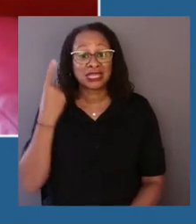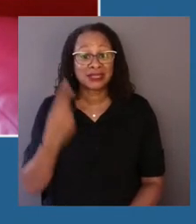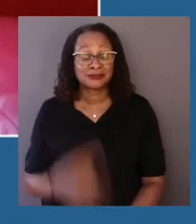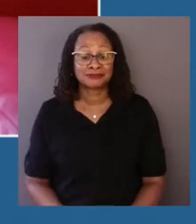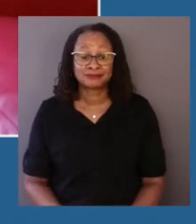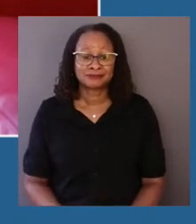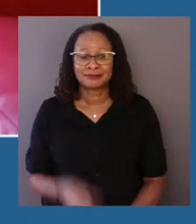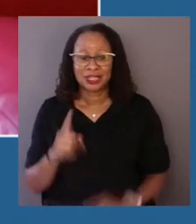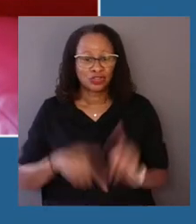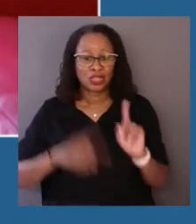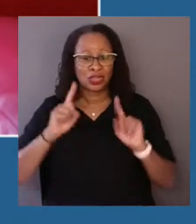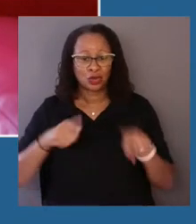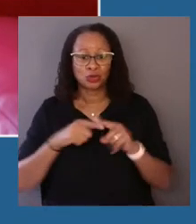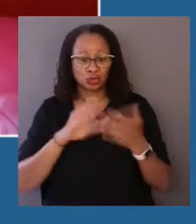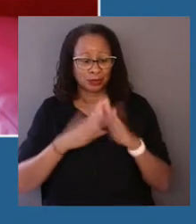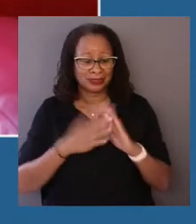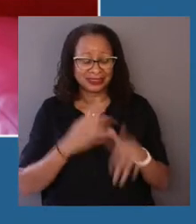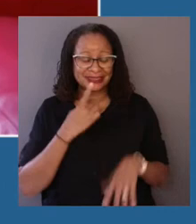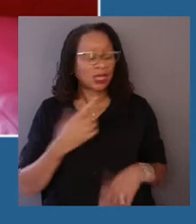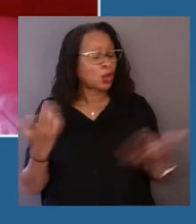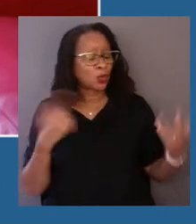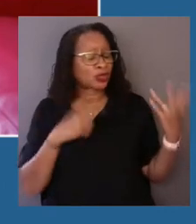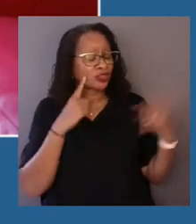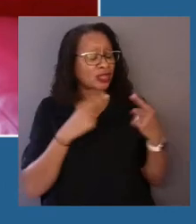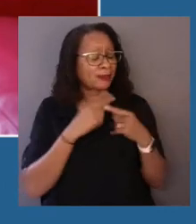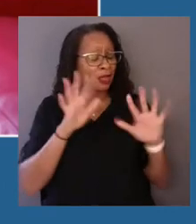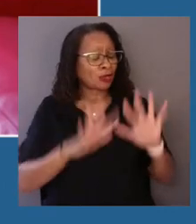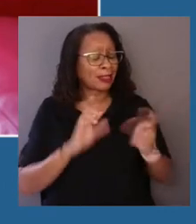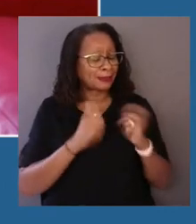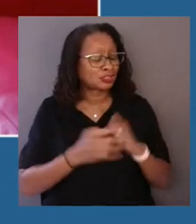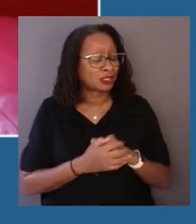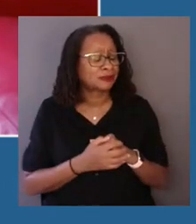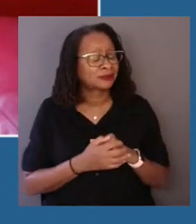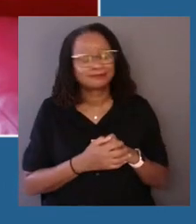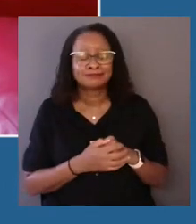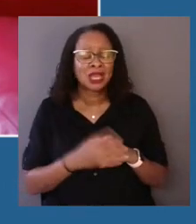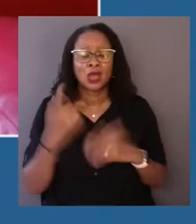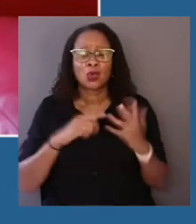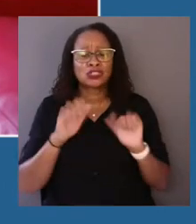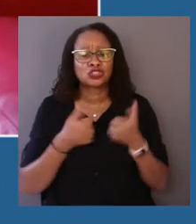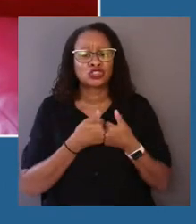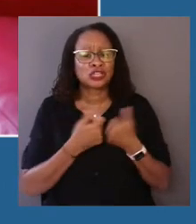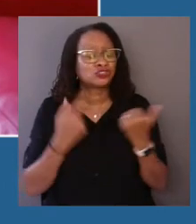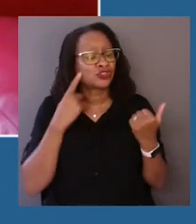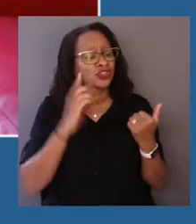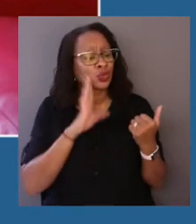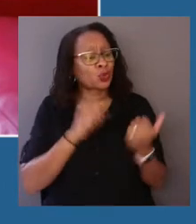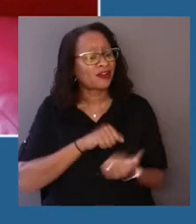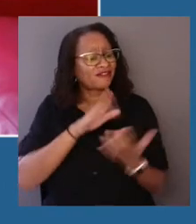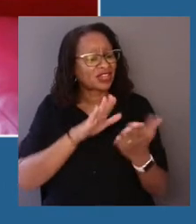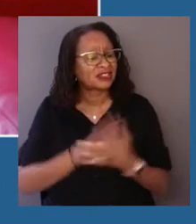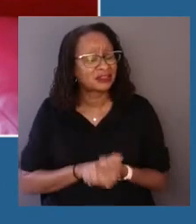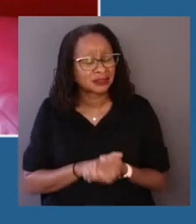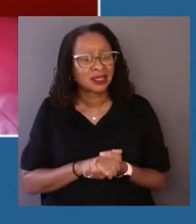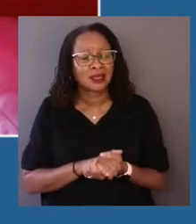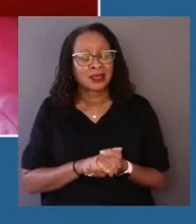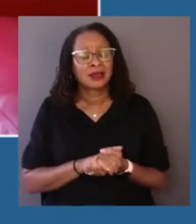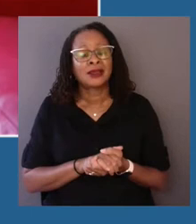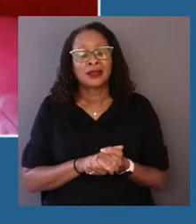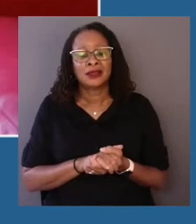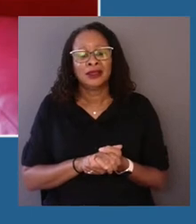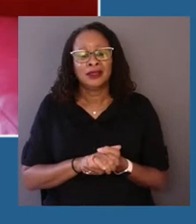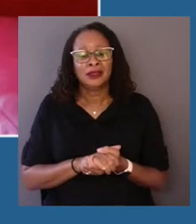just go to a community and say, what do you think about climate change? What are the challenges you would anticipate? You also have